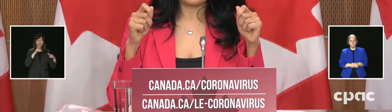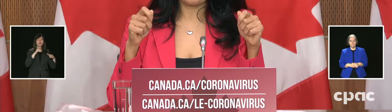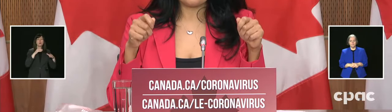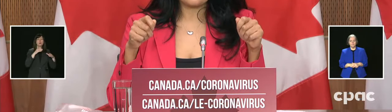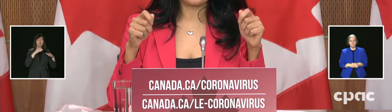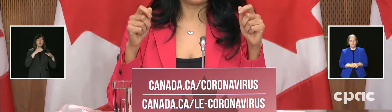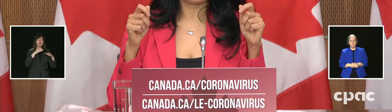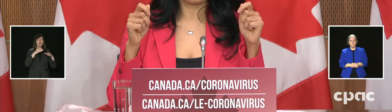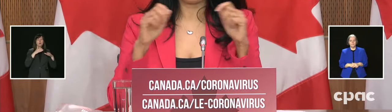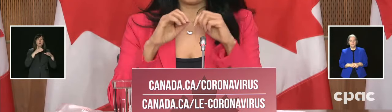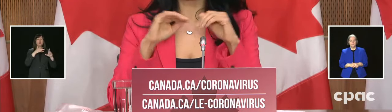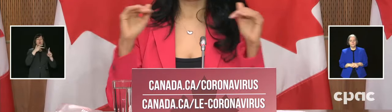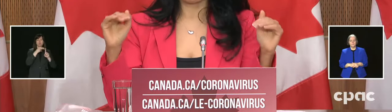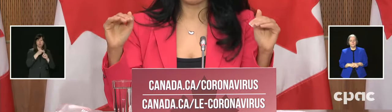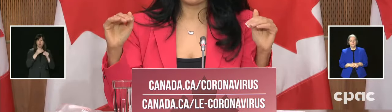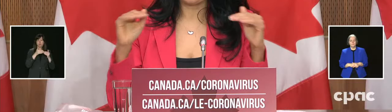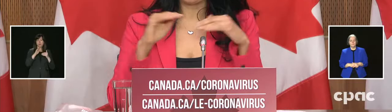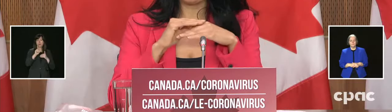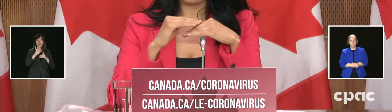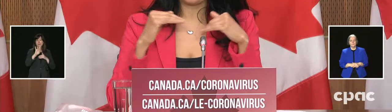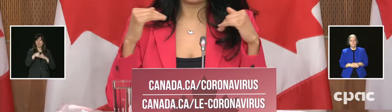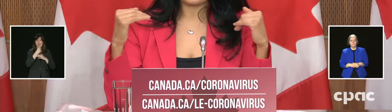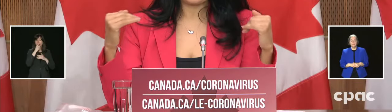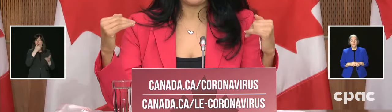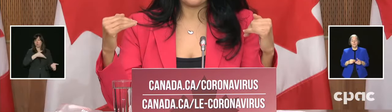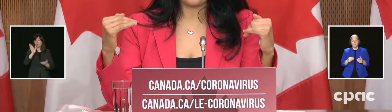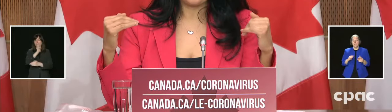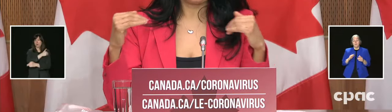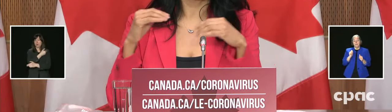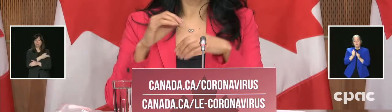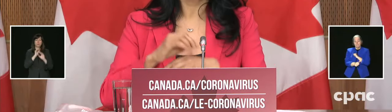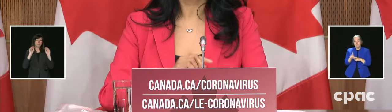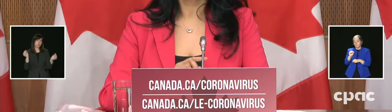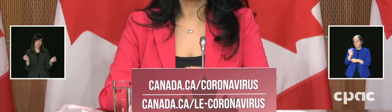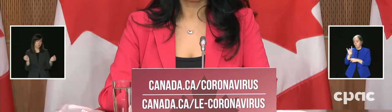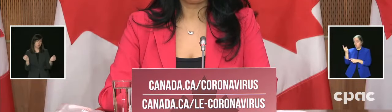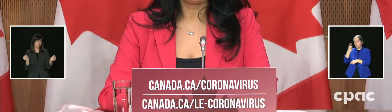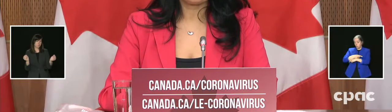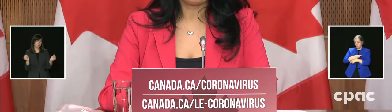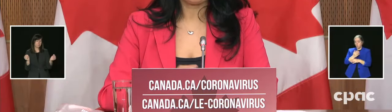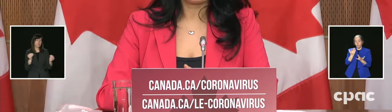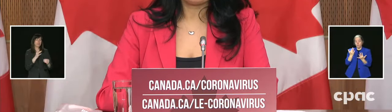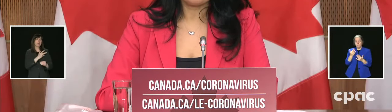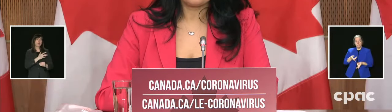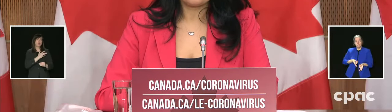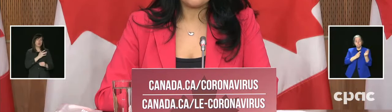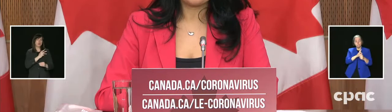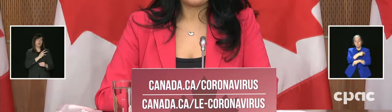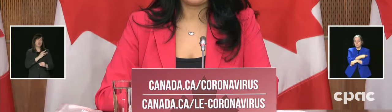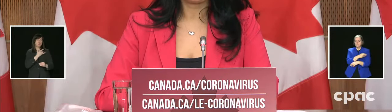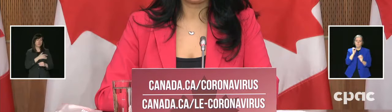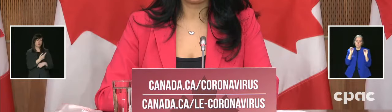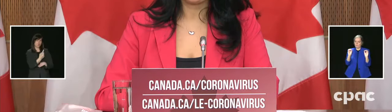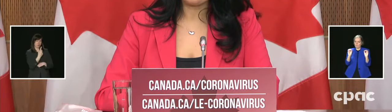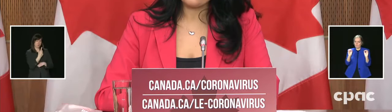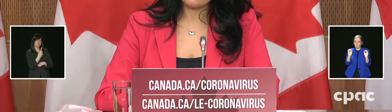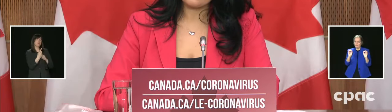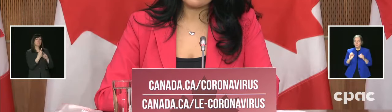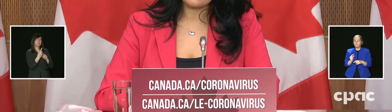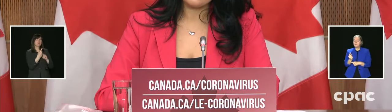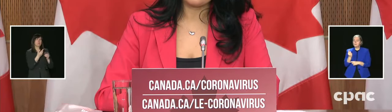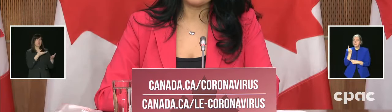28 days for vaccination, that was 0. So there weren't any there. There was one patient that was hospitalized